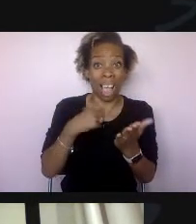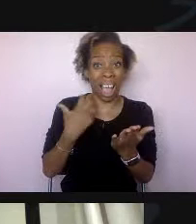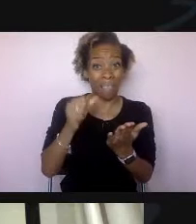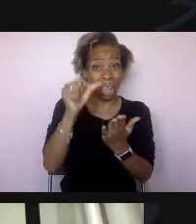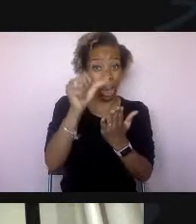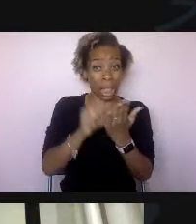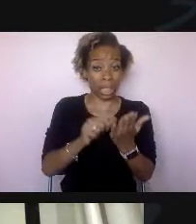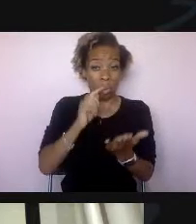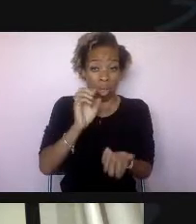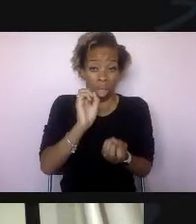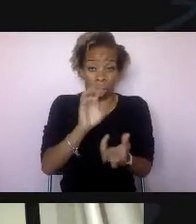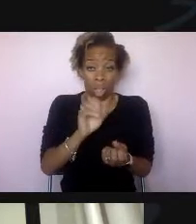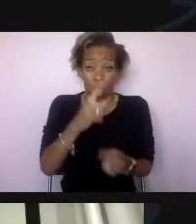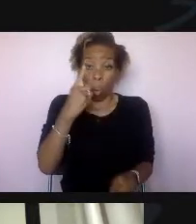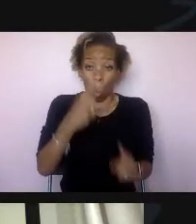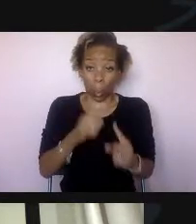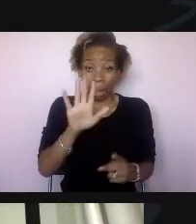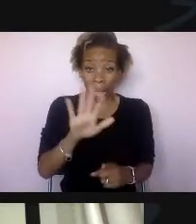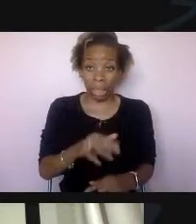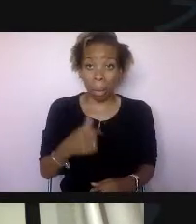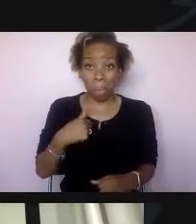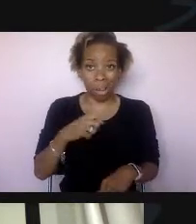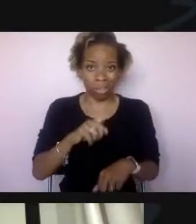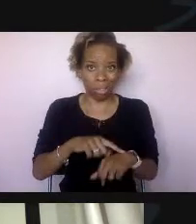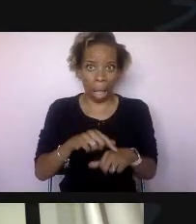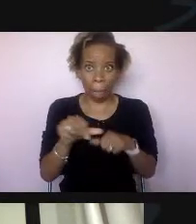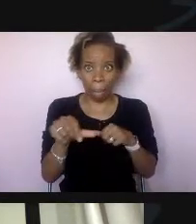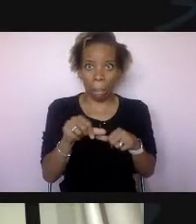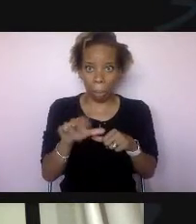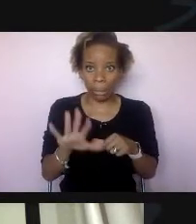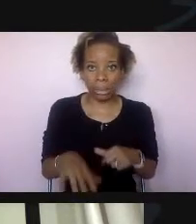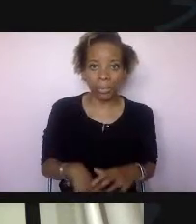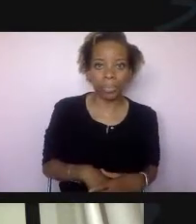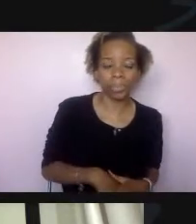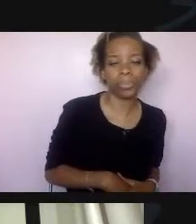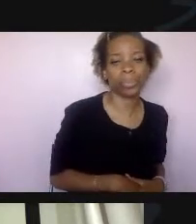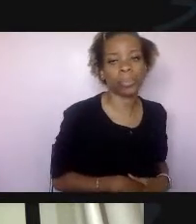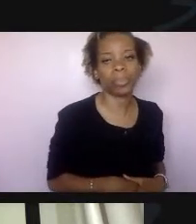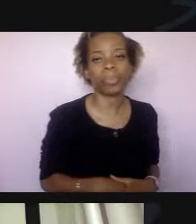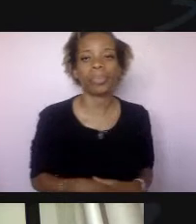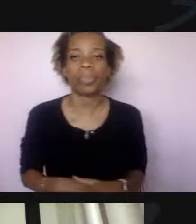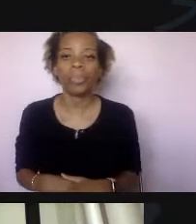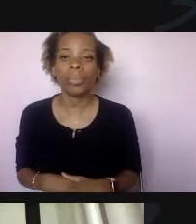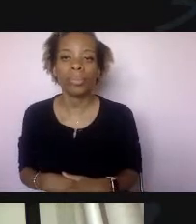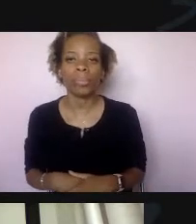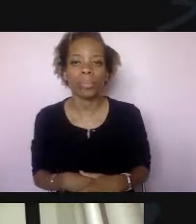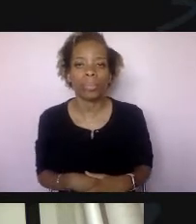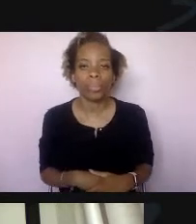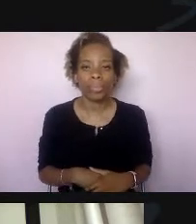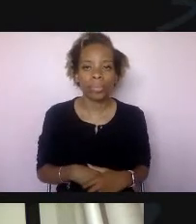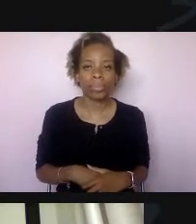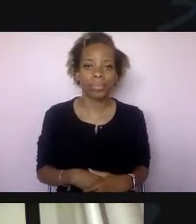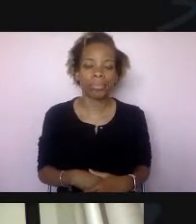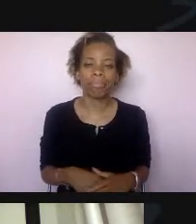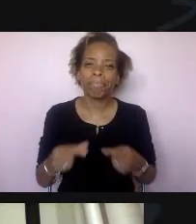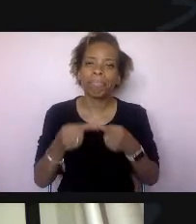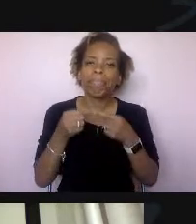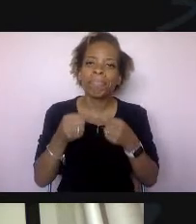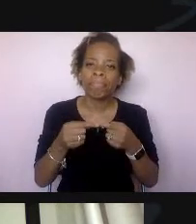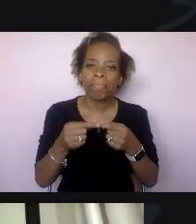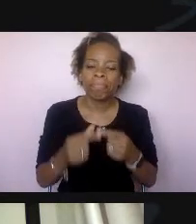very quickly because my time is very limited. One is around the impact of